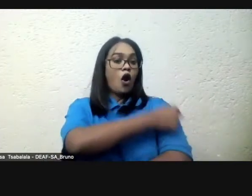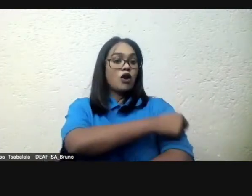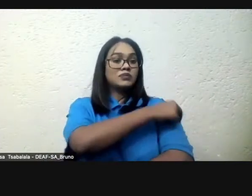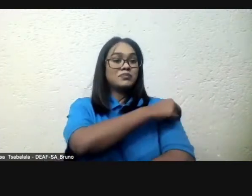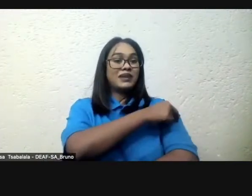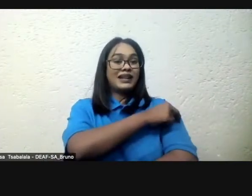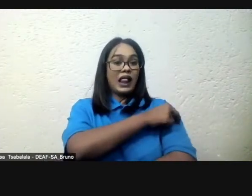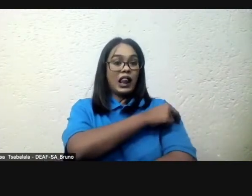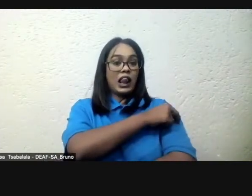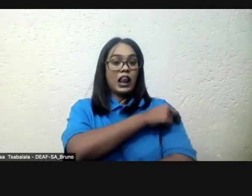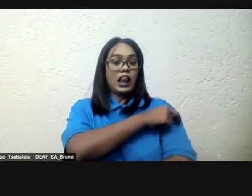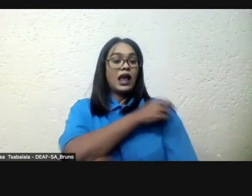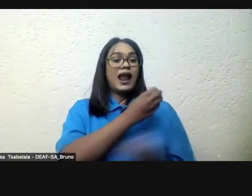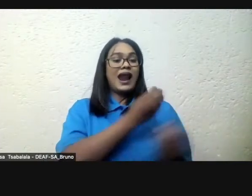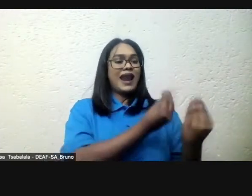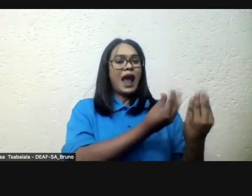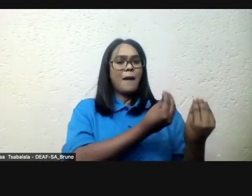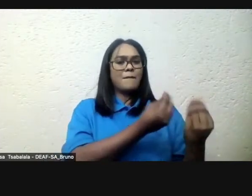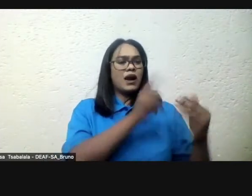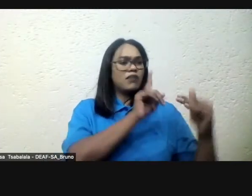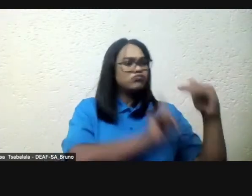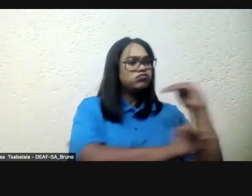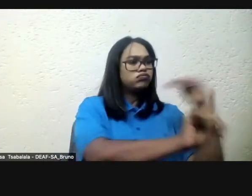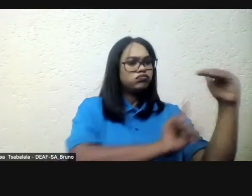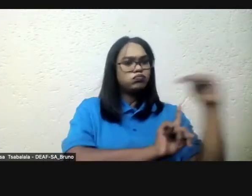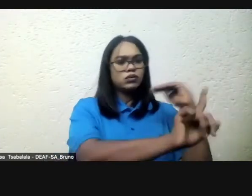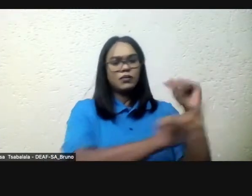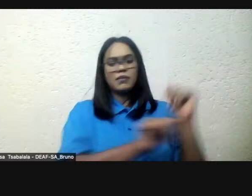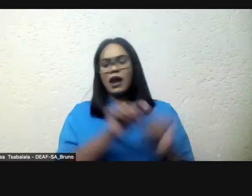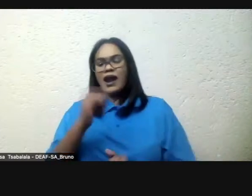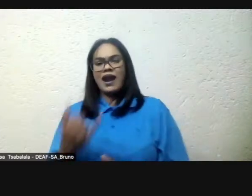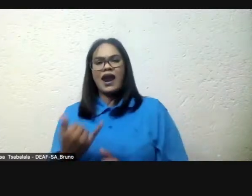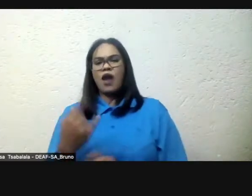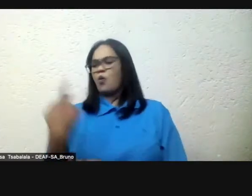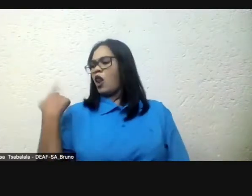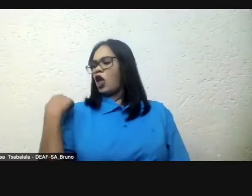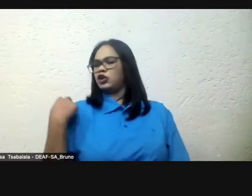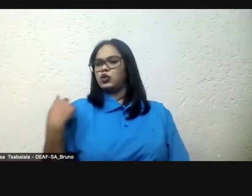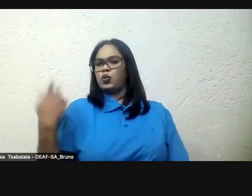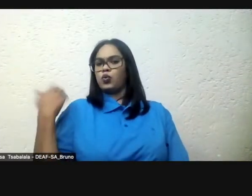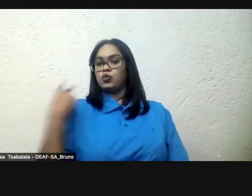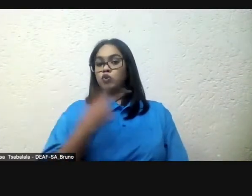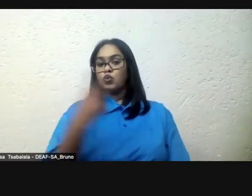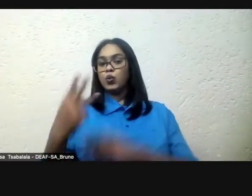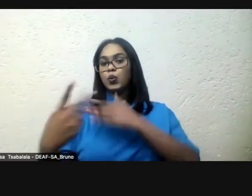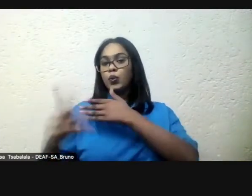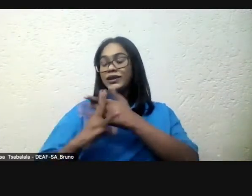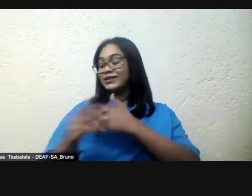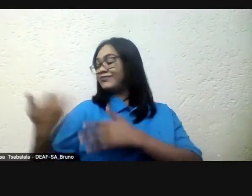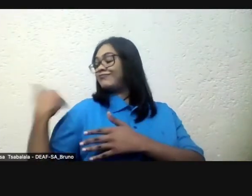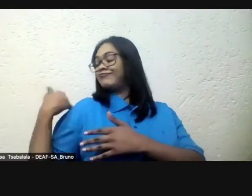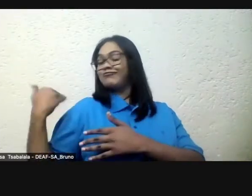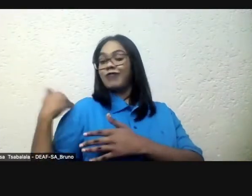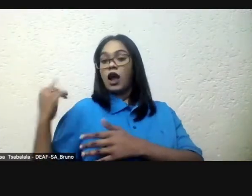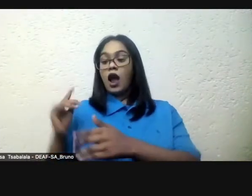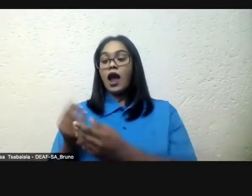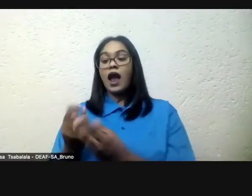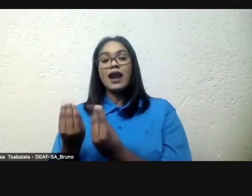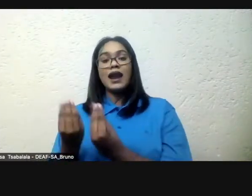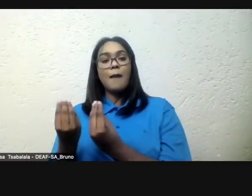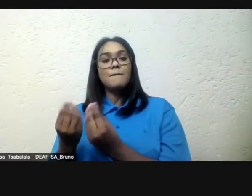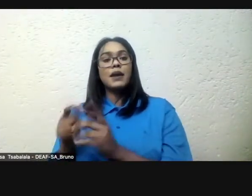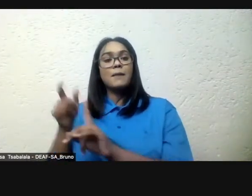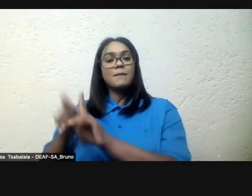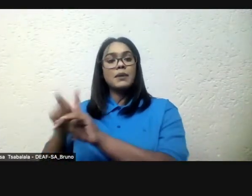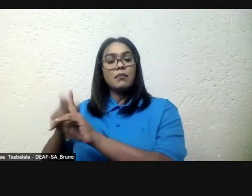and the second week ago, the percentages imply similar levels of proportional hospital admission to Delta